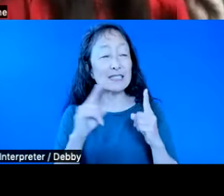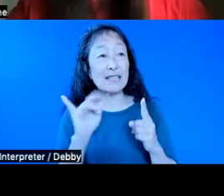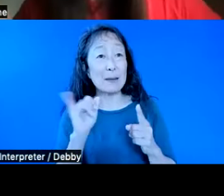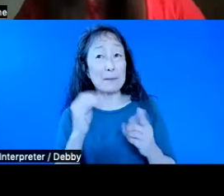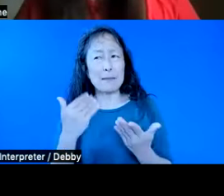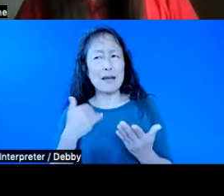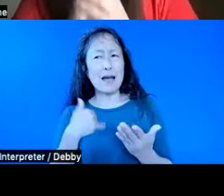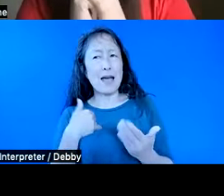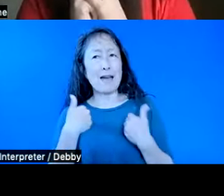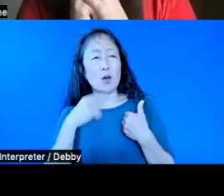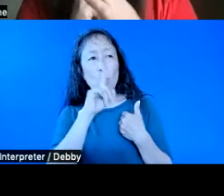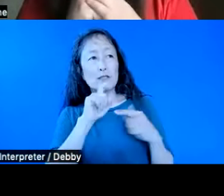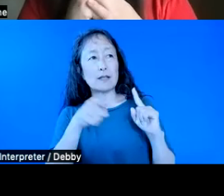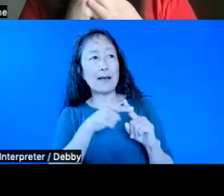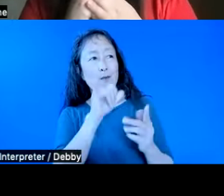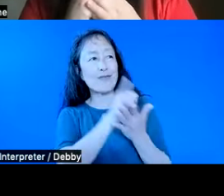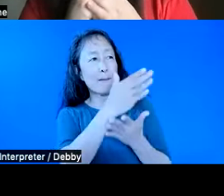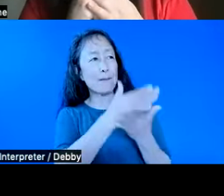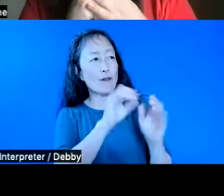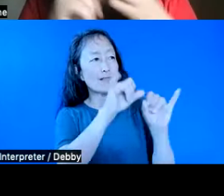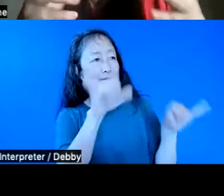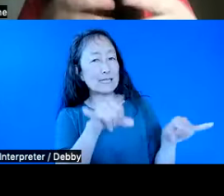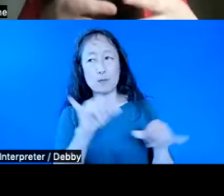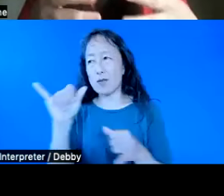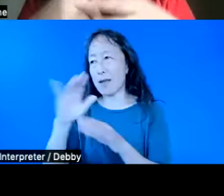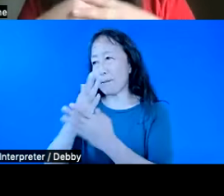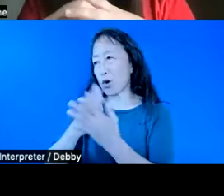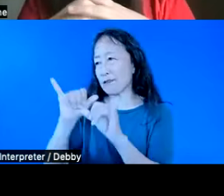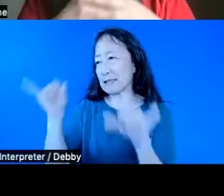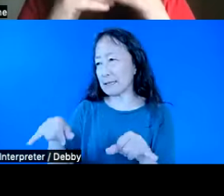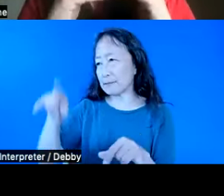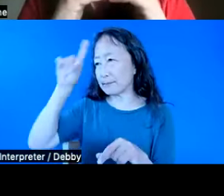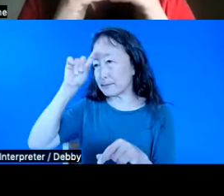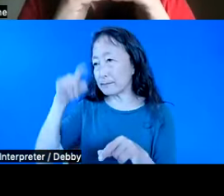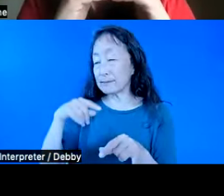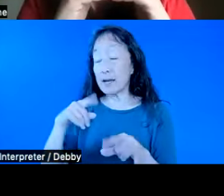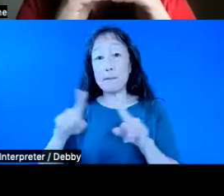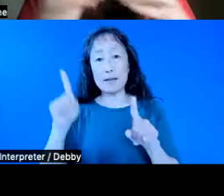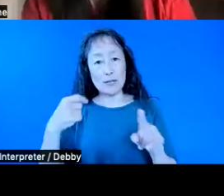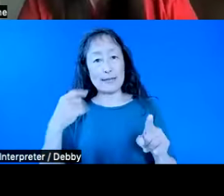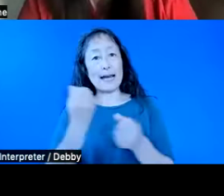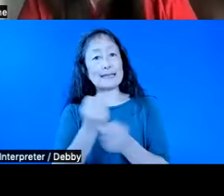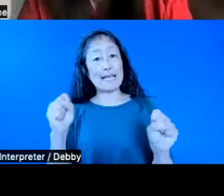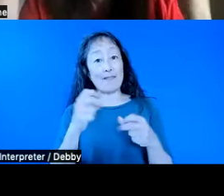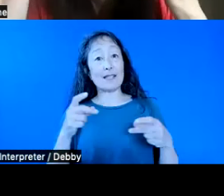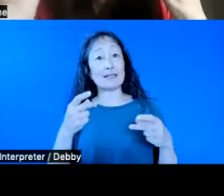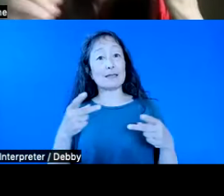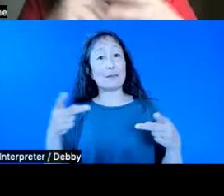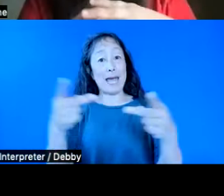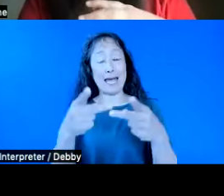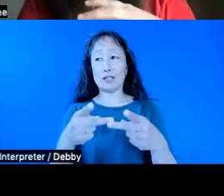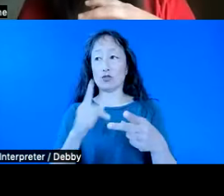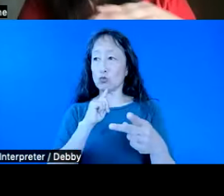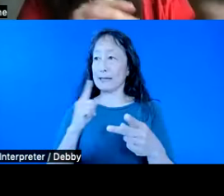system or this or that. But to be able to have a safe space where you can all have that conversation and dispel those myths is